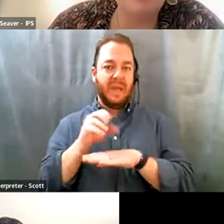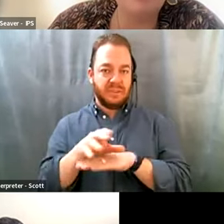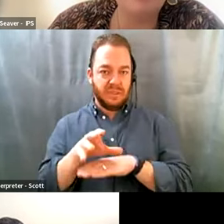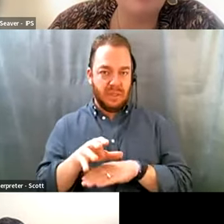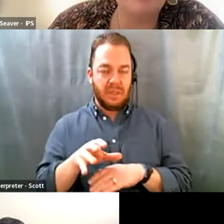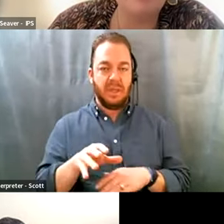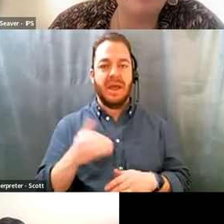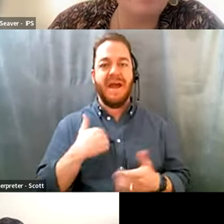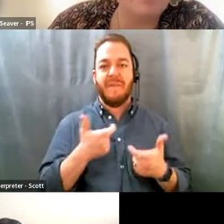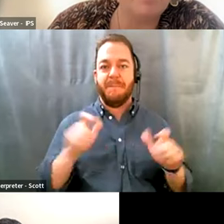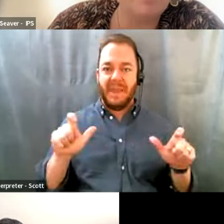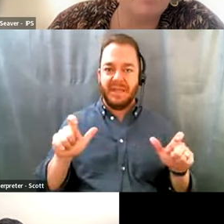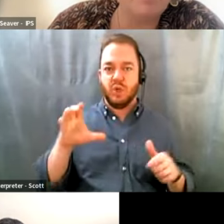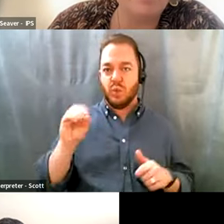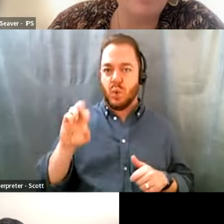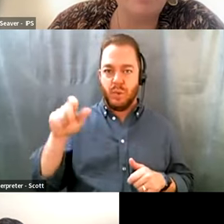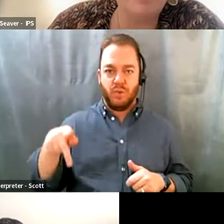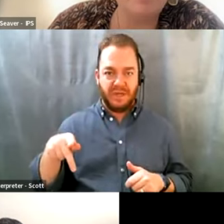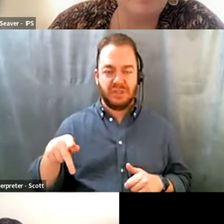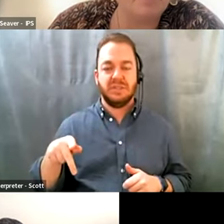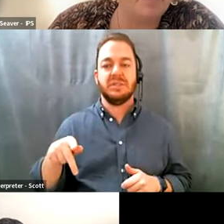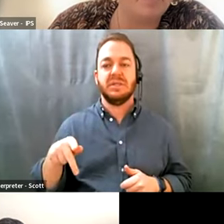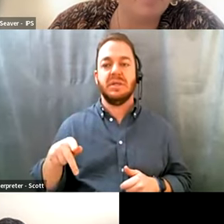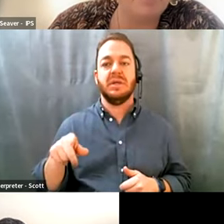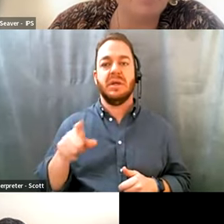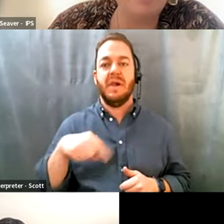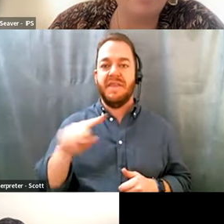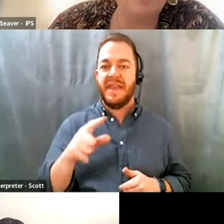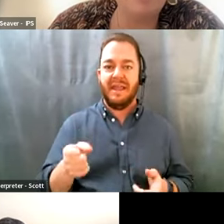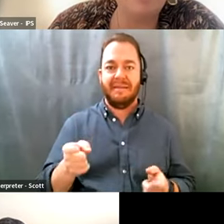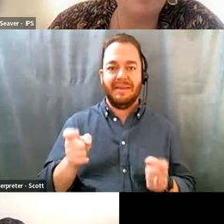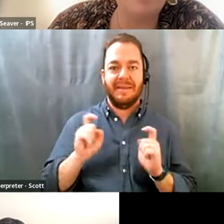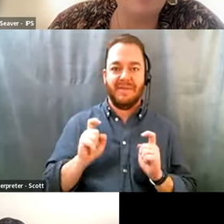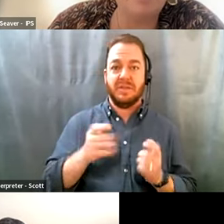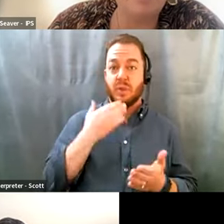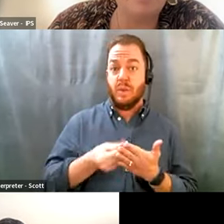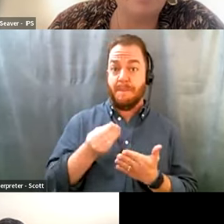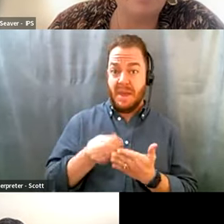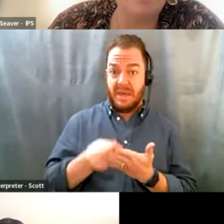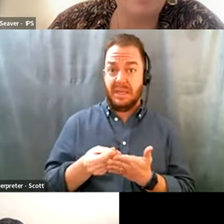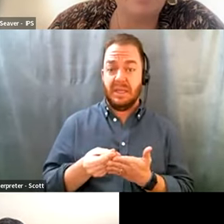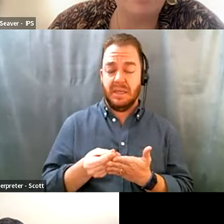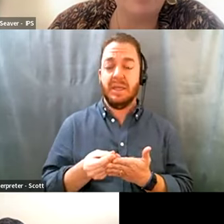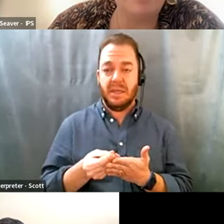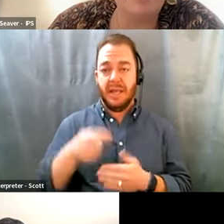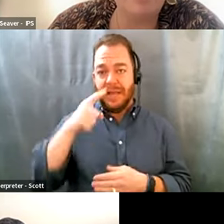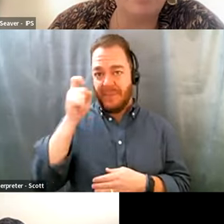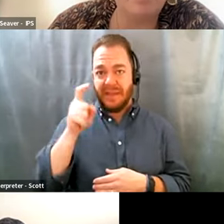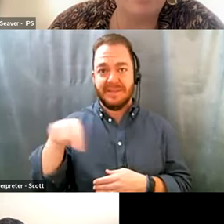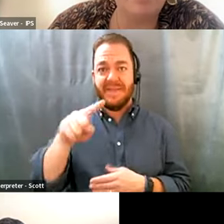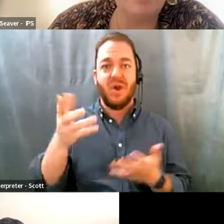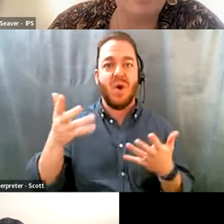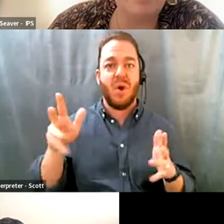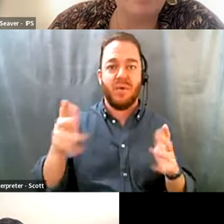we have major corporations who are giving us good money because